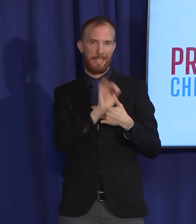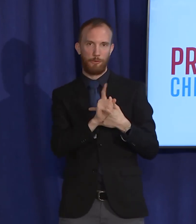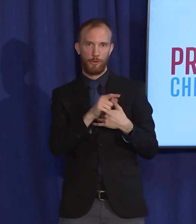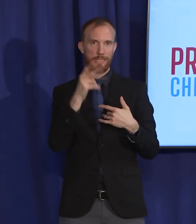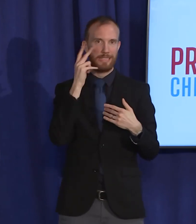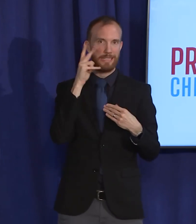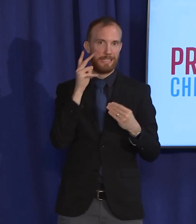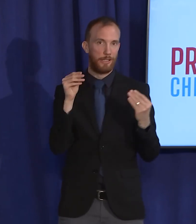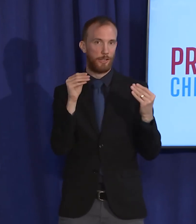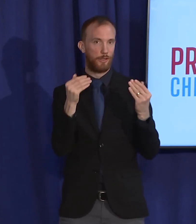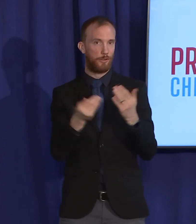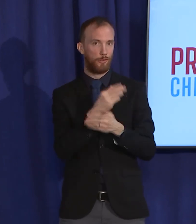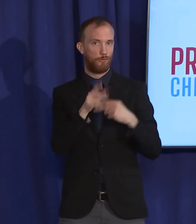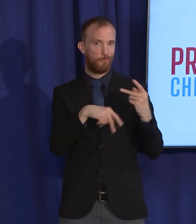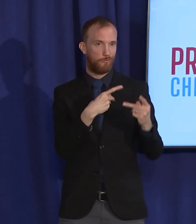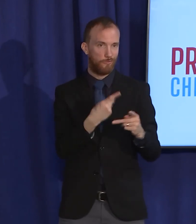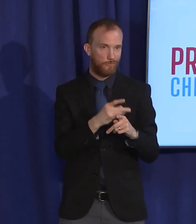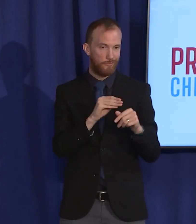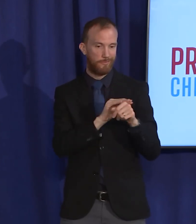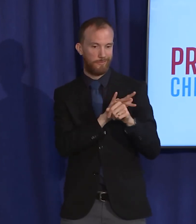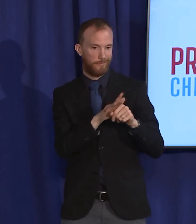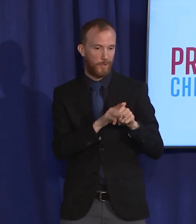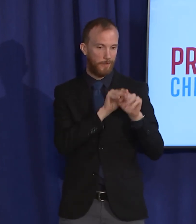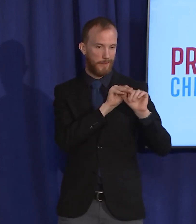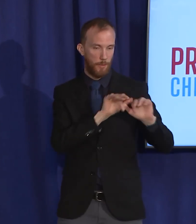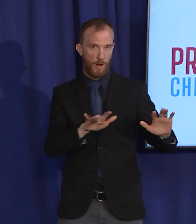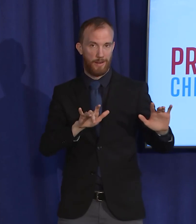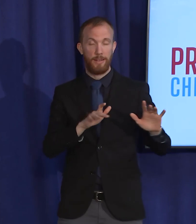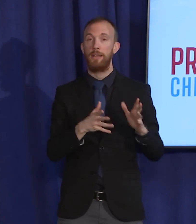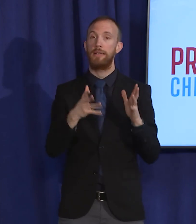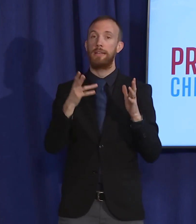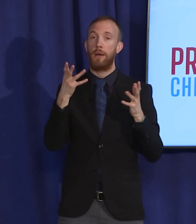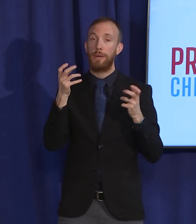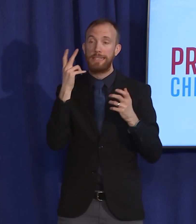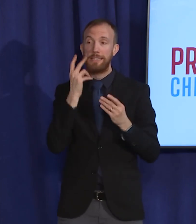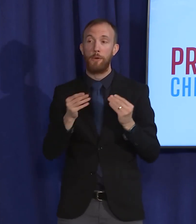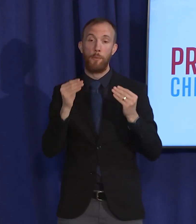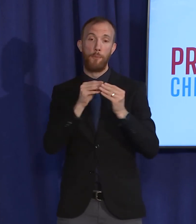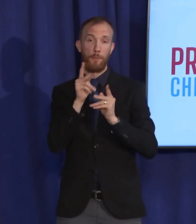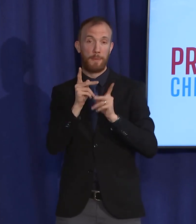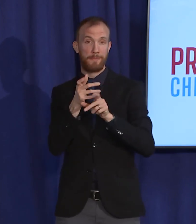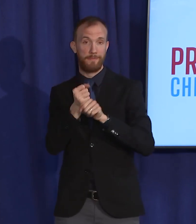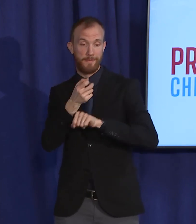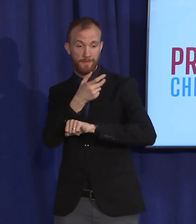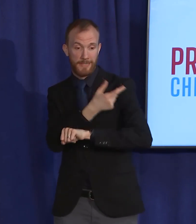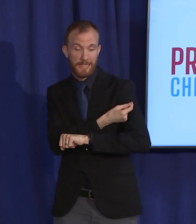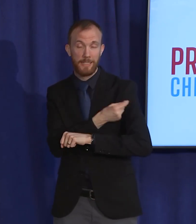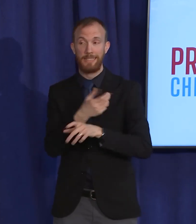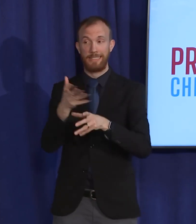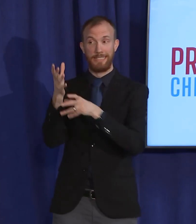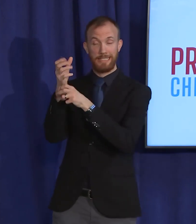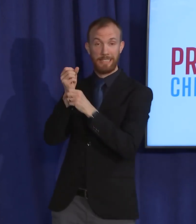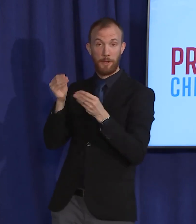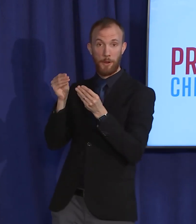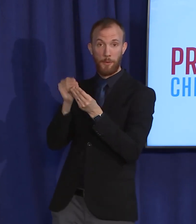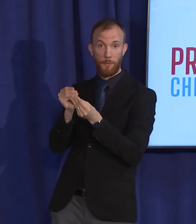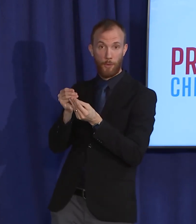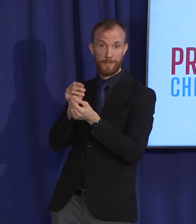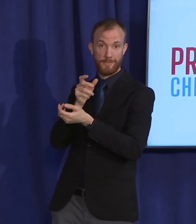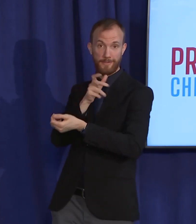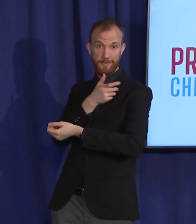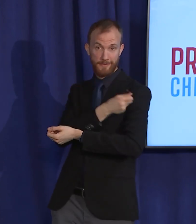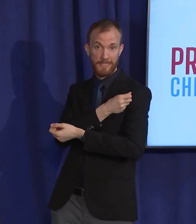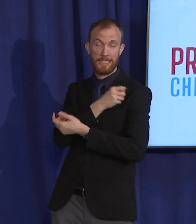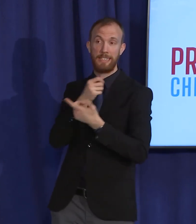So I think that is going well. Getting people vaccinated, getting more vaccine here, and not having people think that COVID is over. These masks,